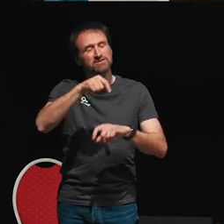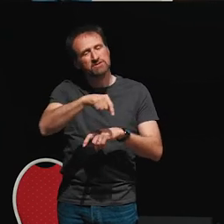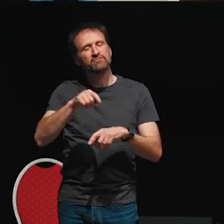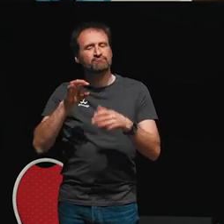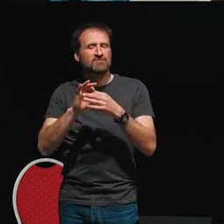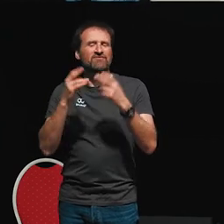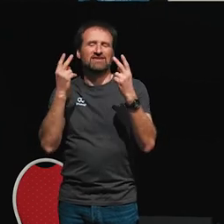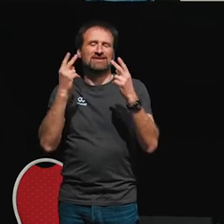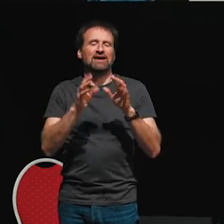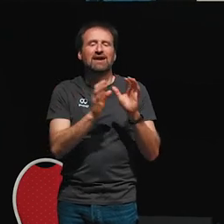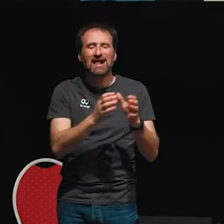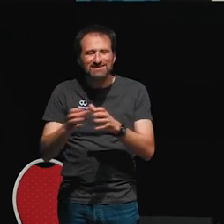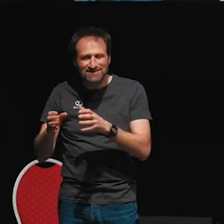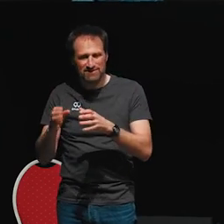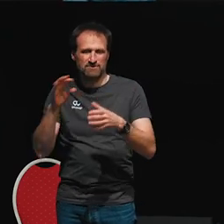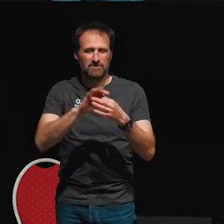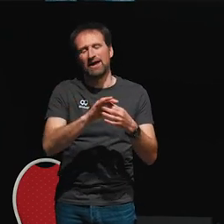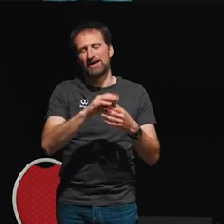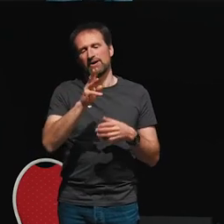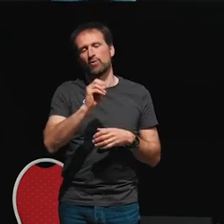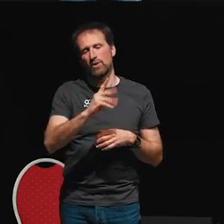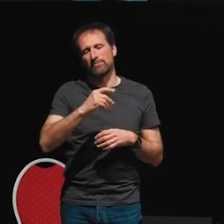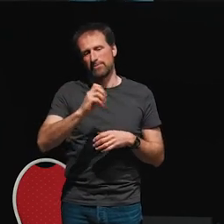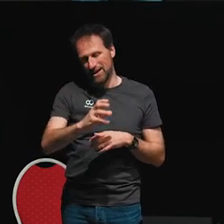Webpack. And each of these define